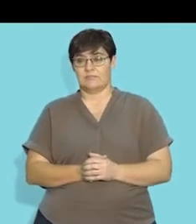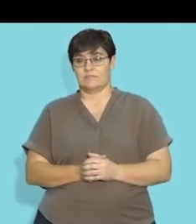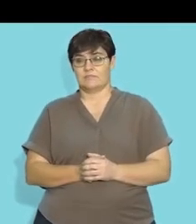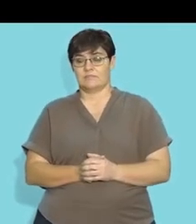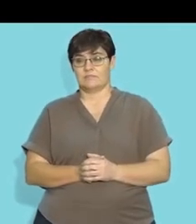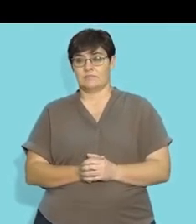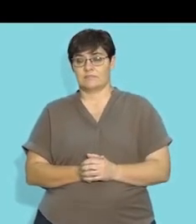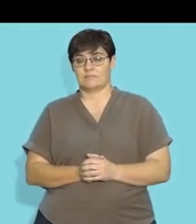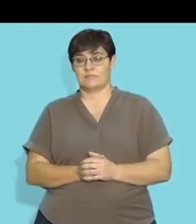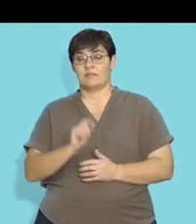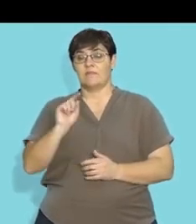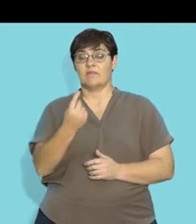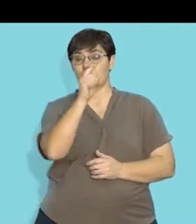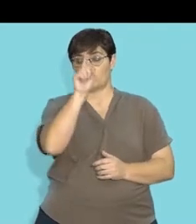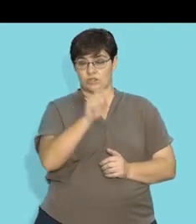So the first question is,